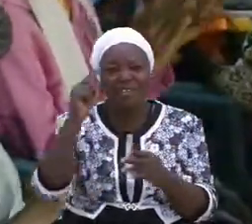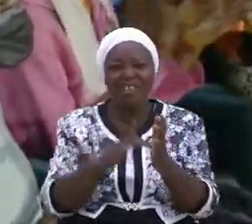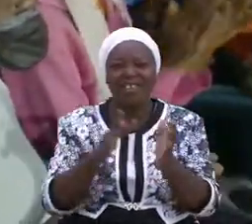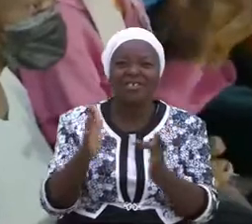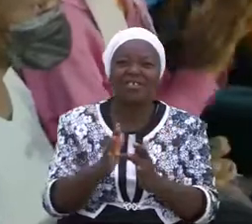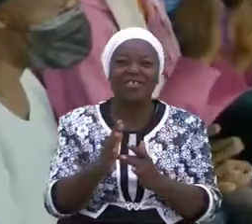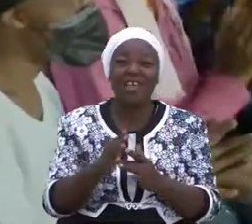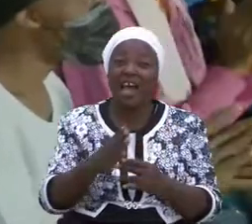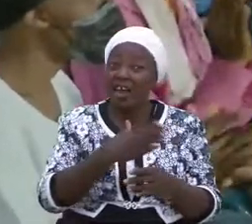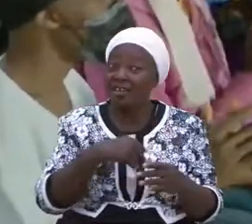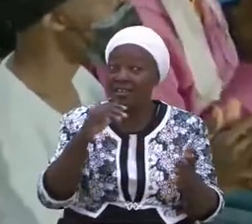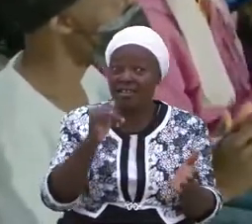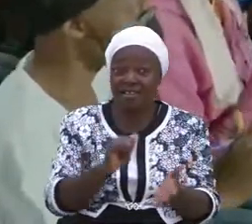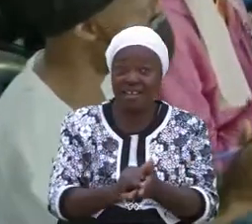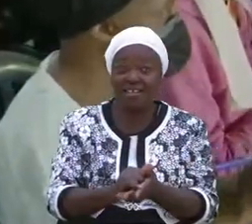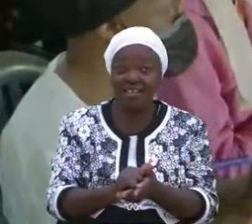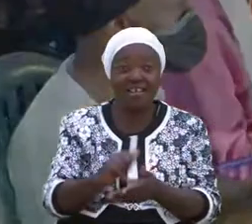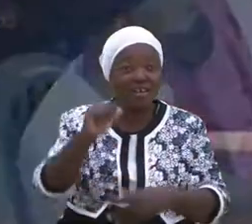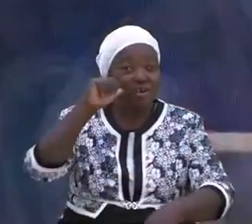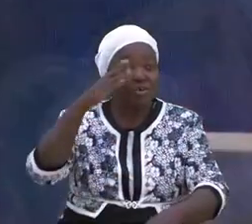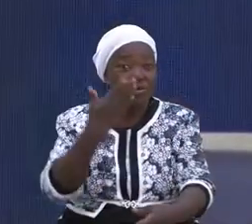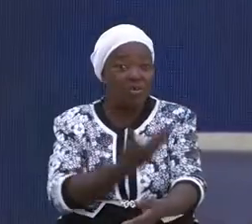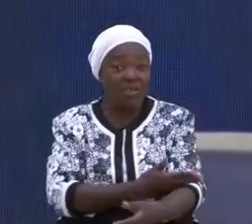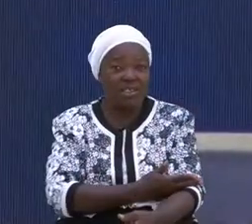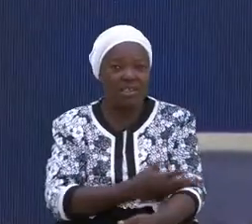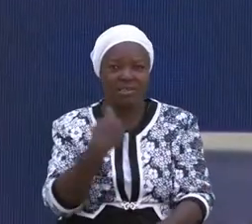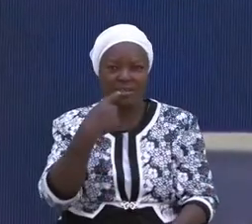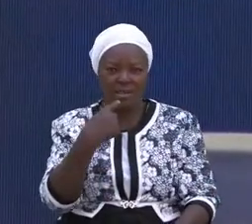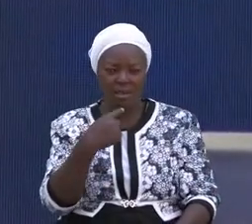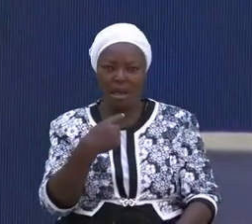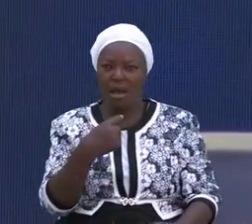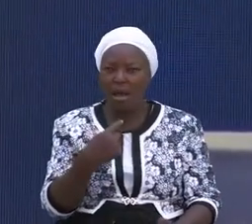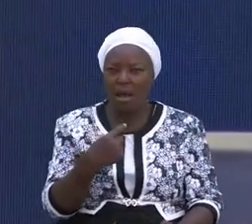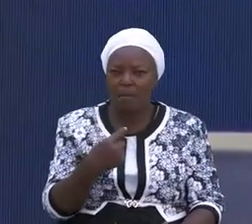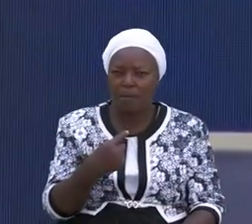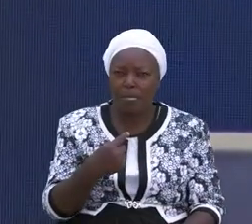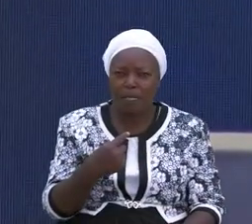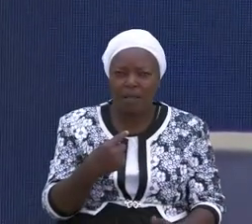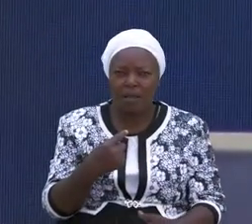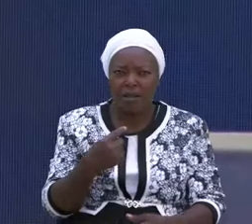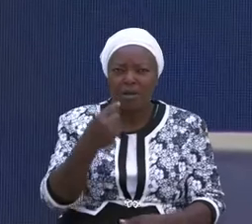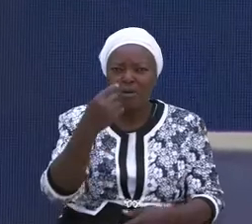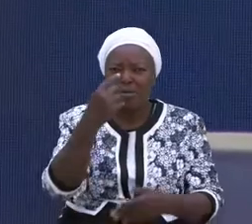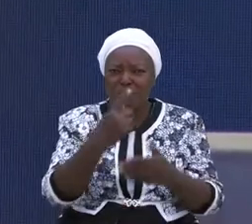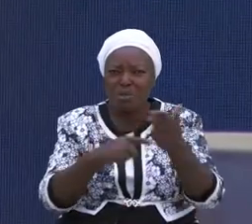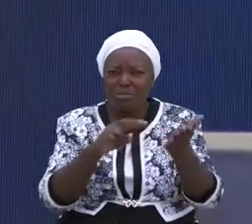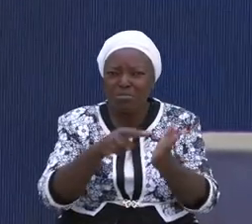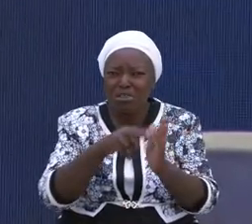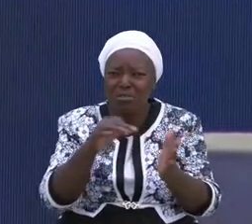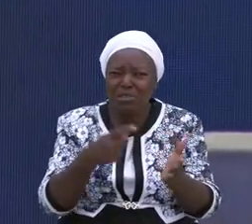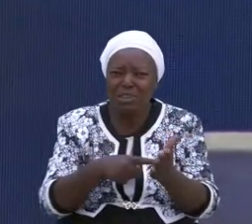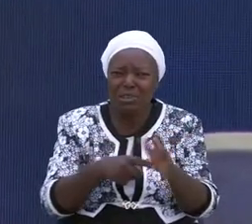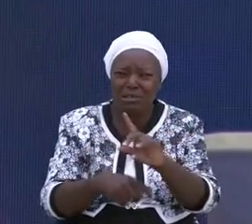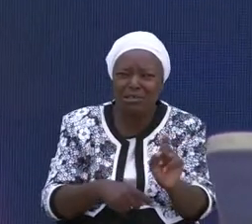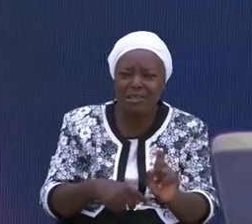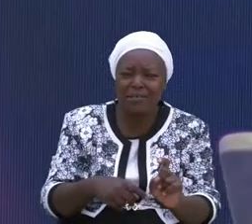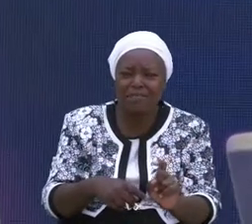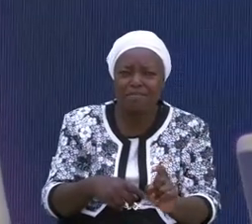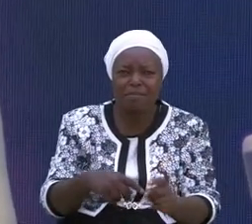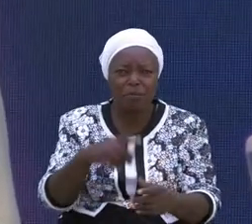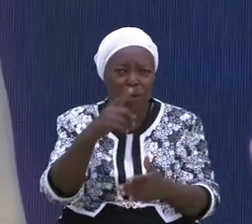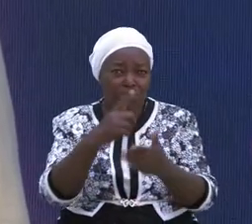And that daughter said, what do I make of this? Because this is